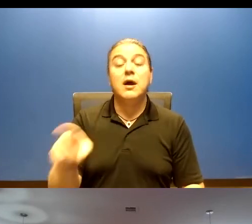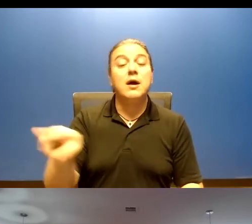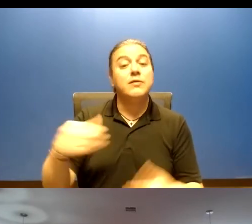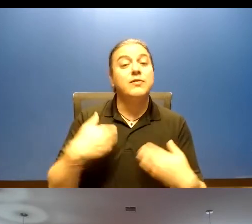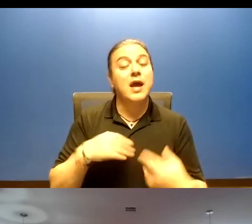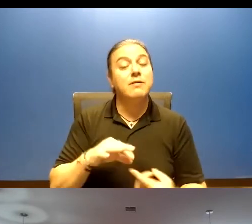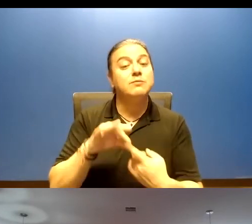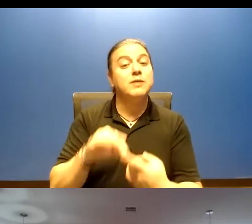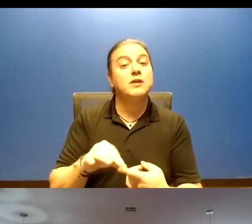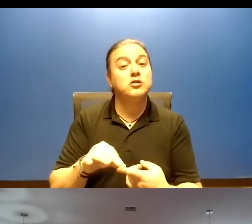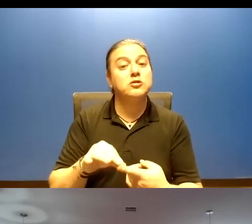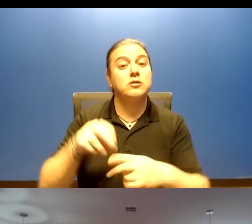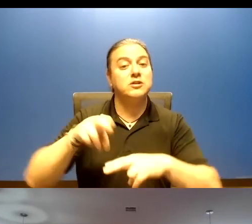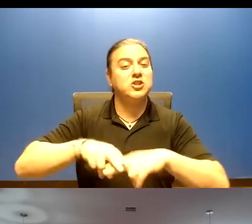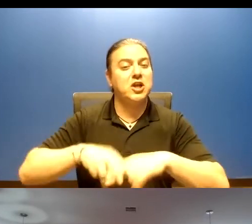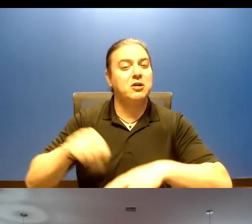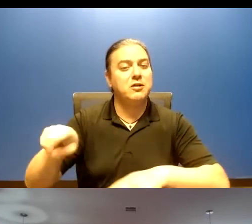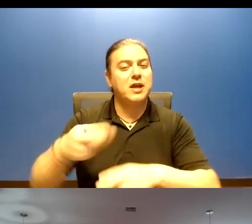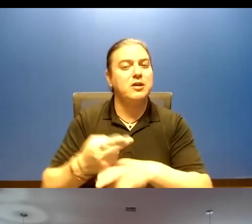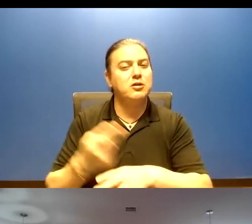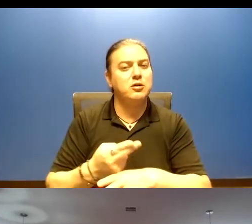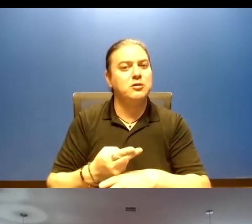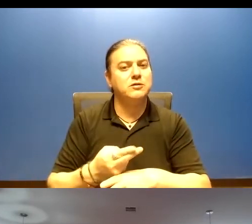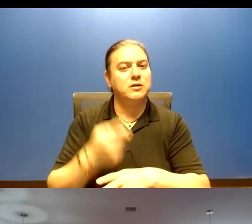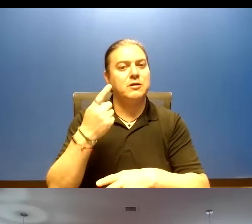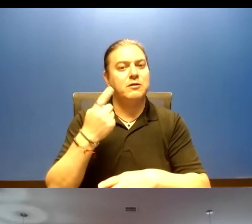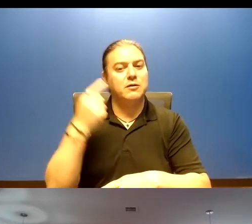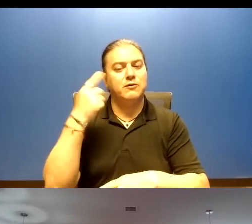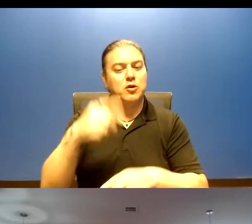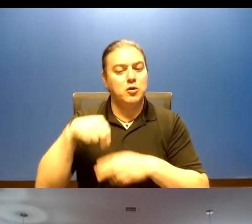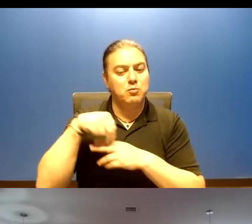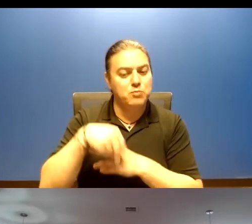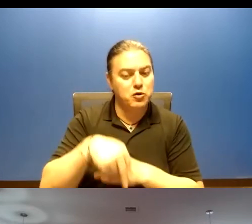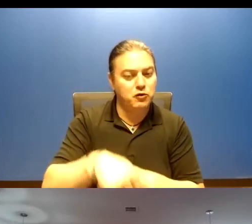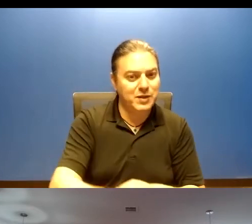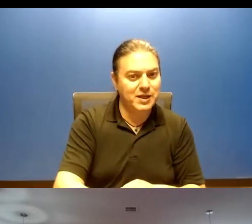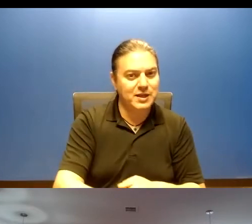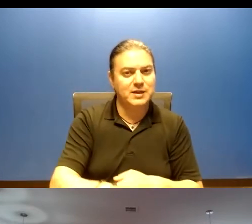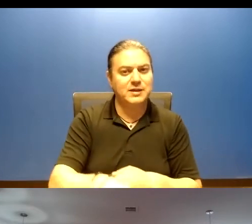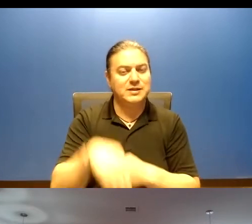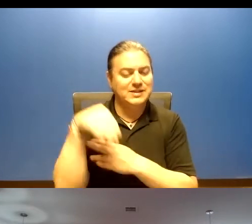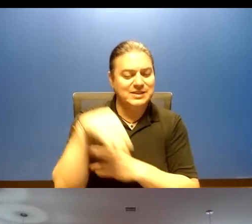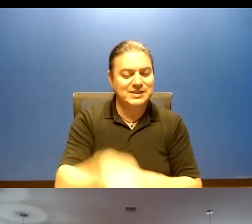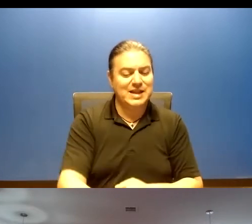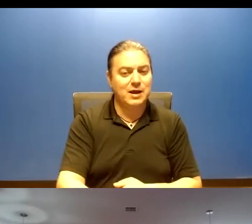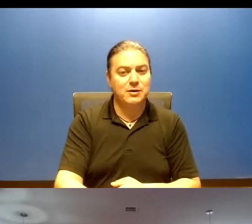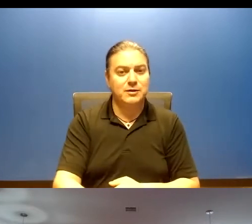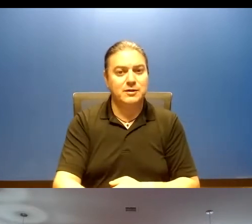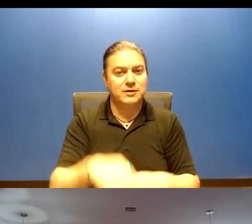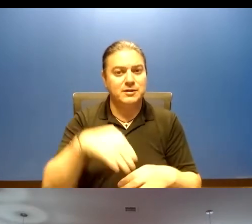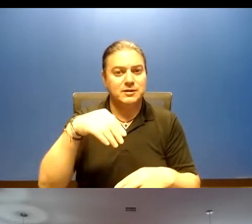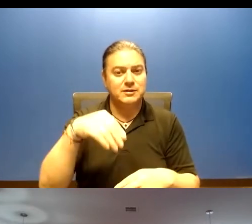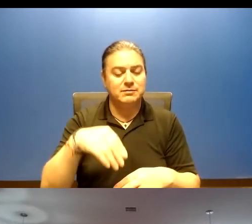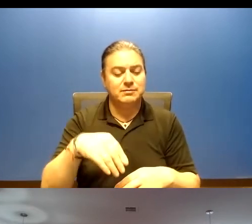transport me down the stairs. And I used it, but oh my goodness, it hurts so much on the back. There's not even padding on the chair, and it's made for people